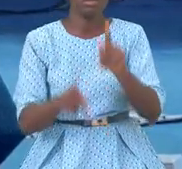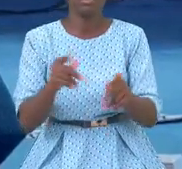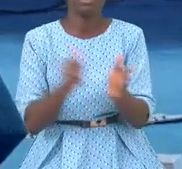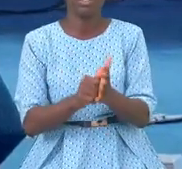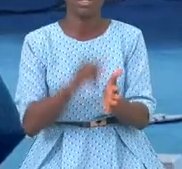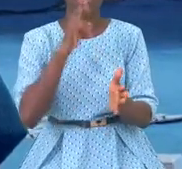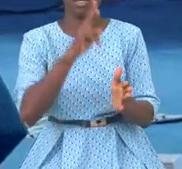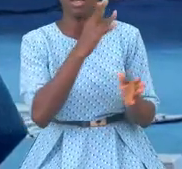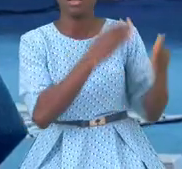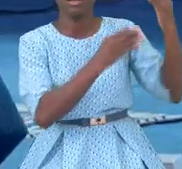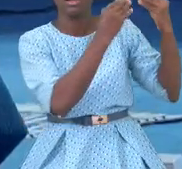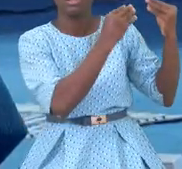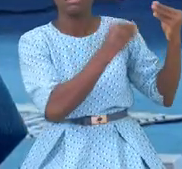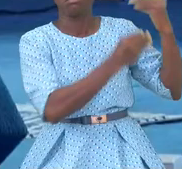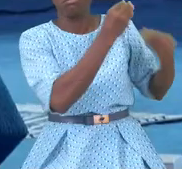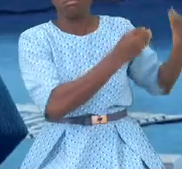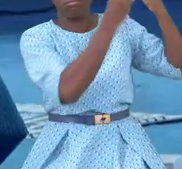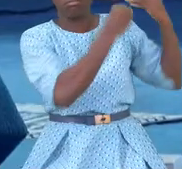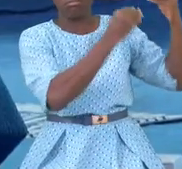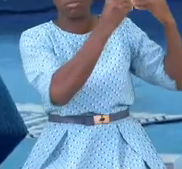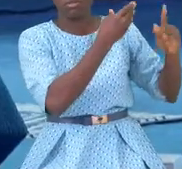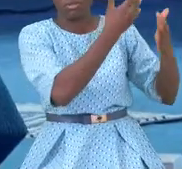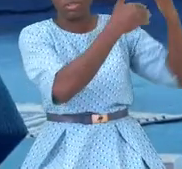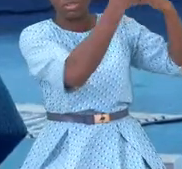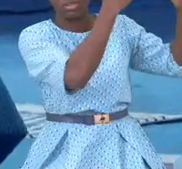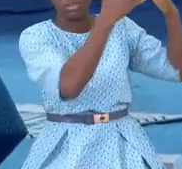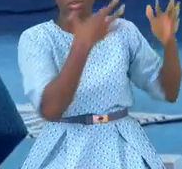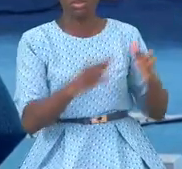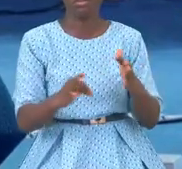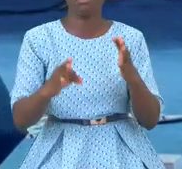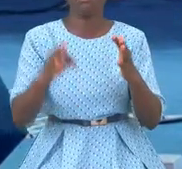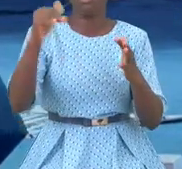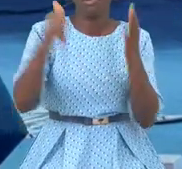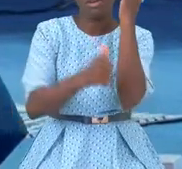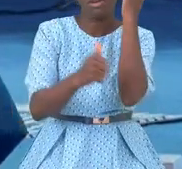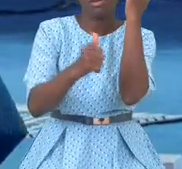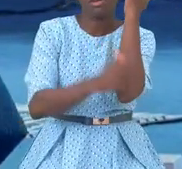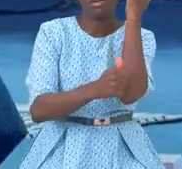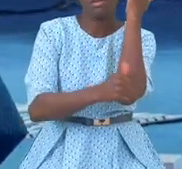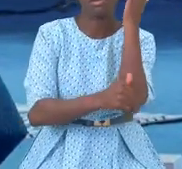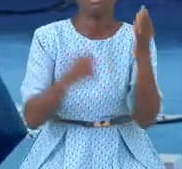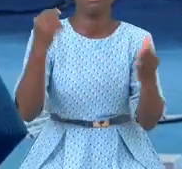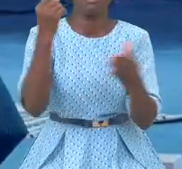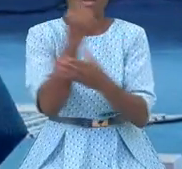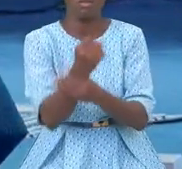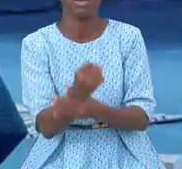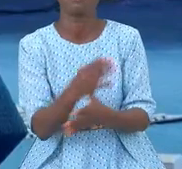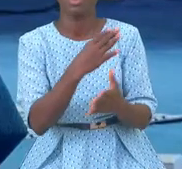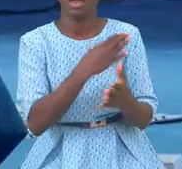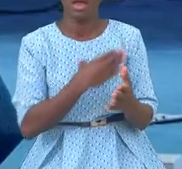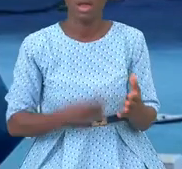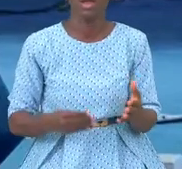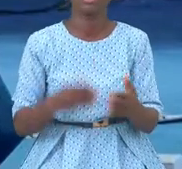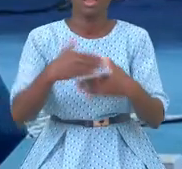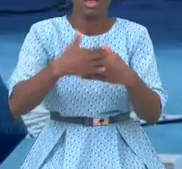on the other side of the family of Abraham, for everyone. It says, we believe that through